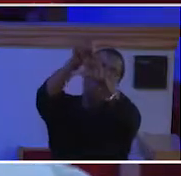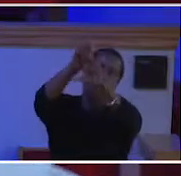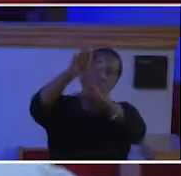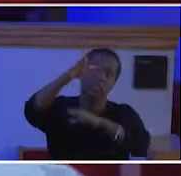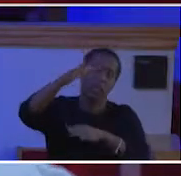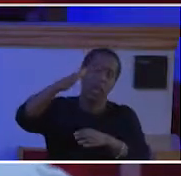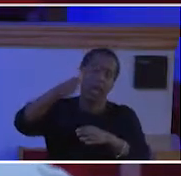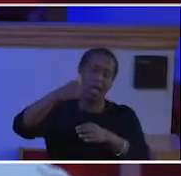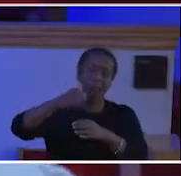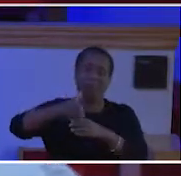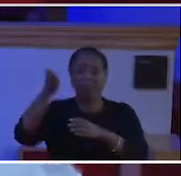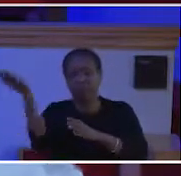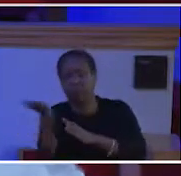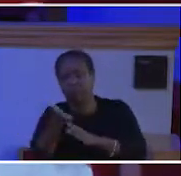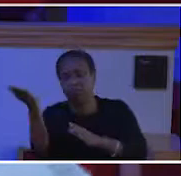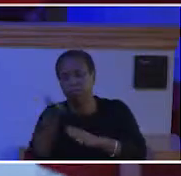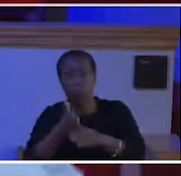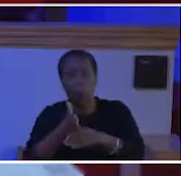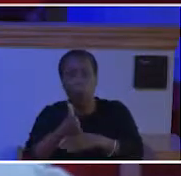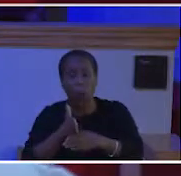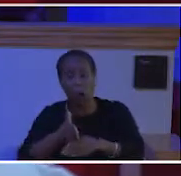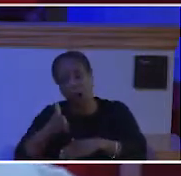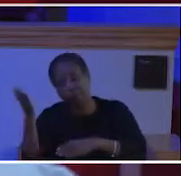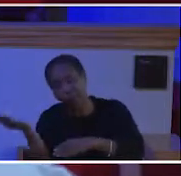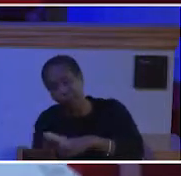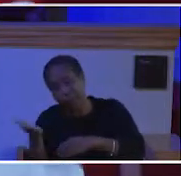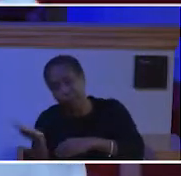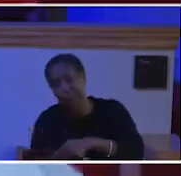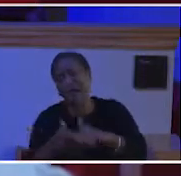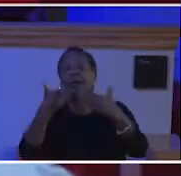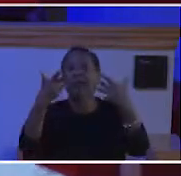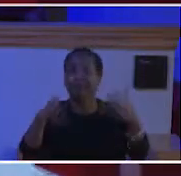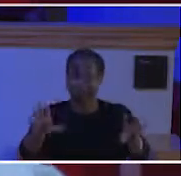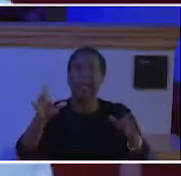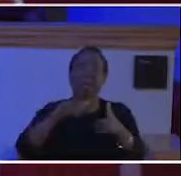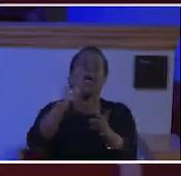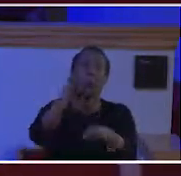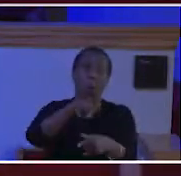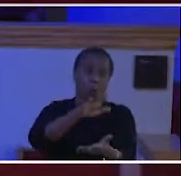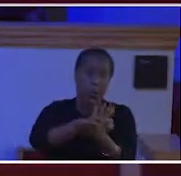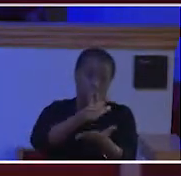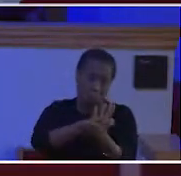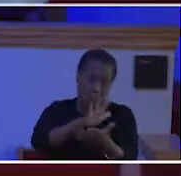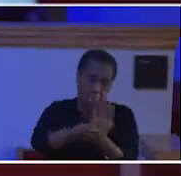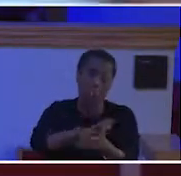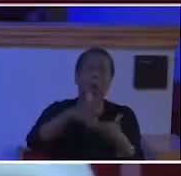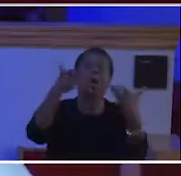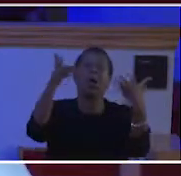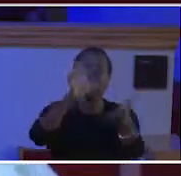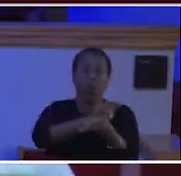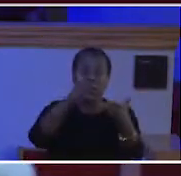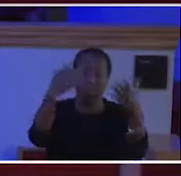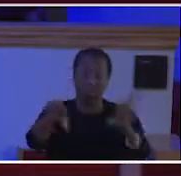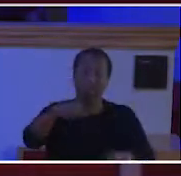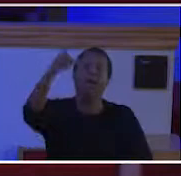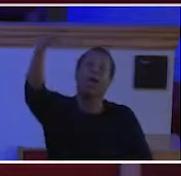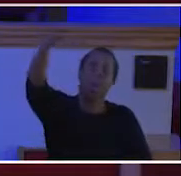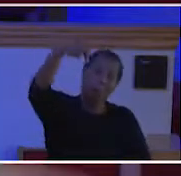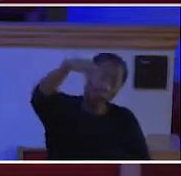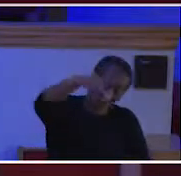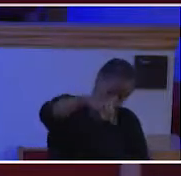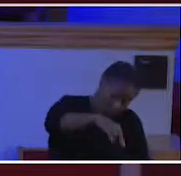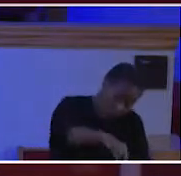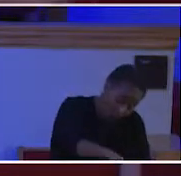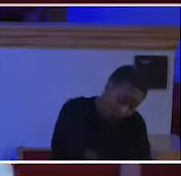chop wood and then go to school. And when school was over, he had to walk back down the mountain